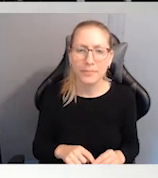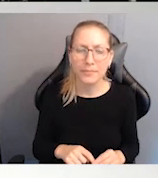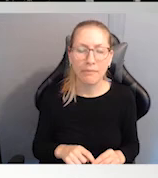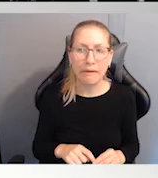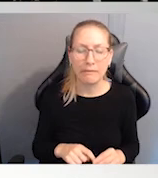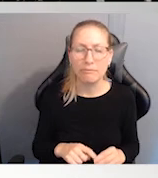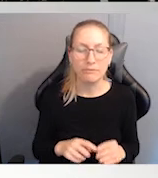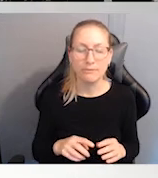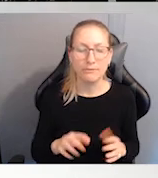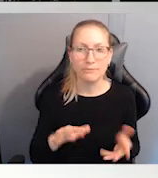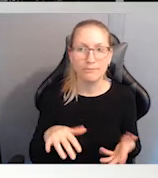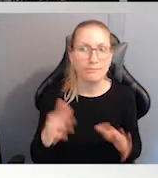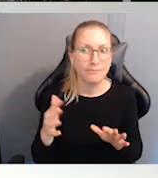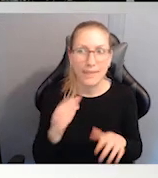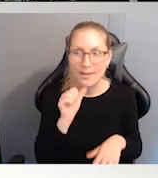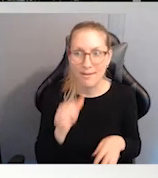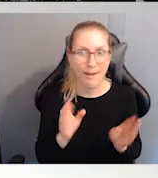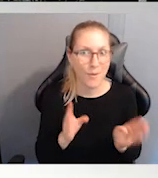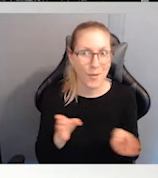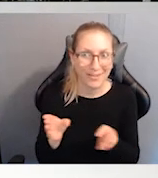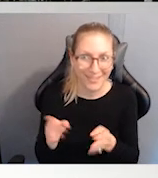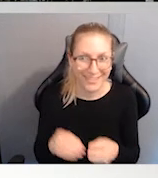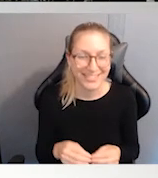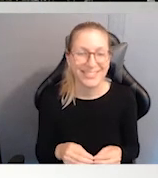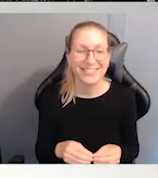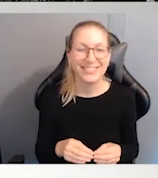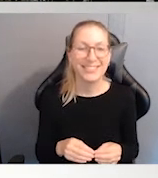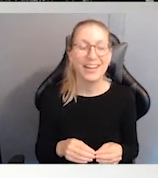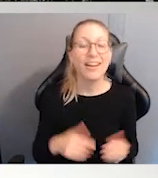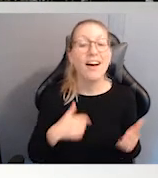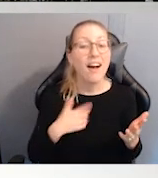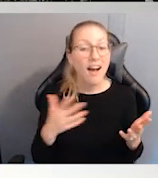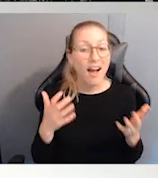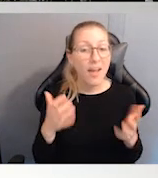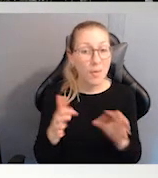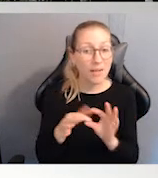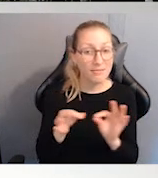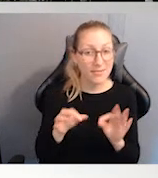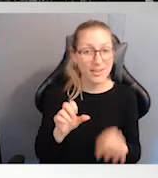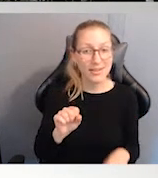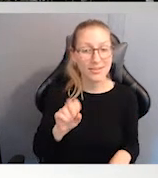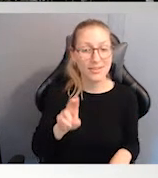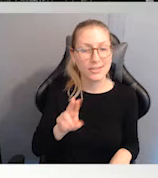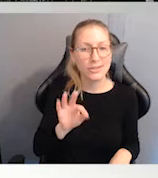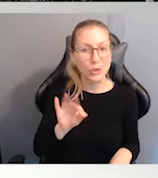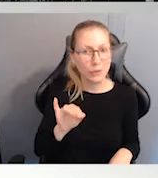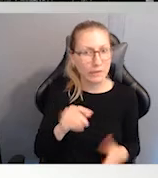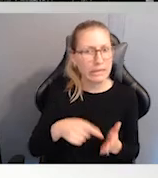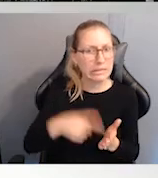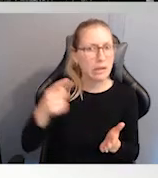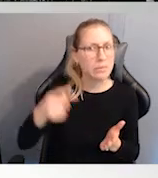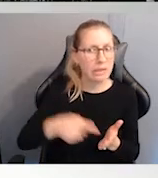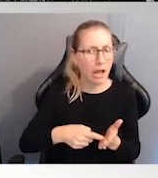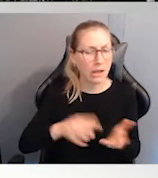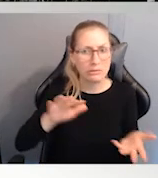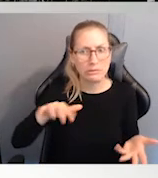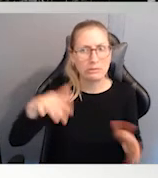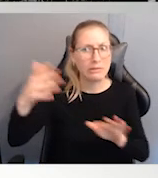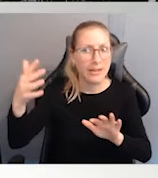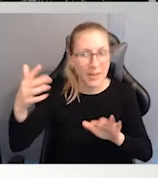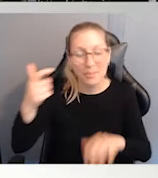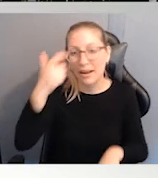Disorganized, I know. What do you do? I want to say that Sufi's a little disorganized sometimes, but I think that's how we work so good.